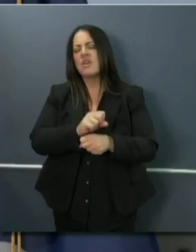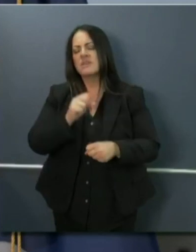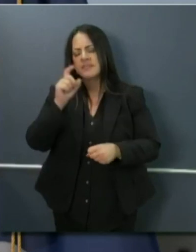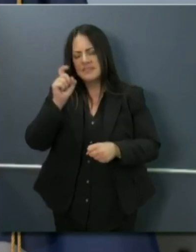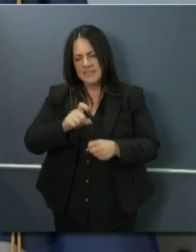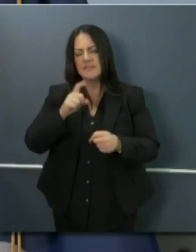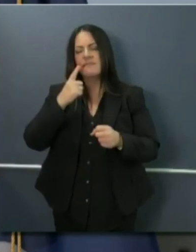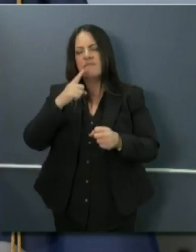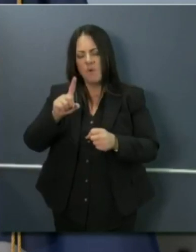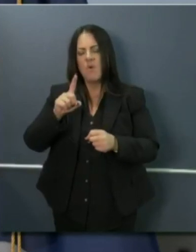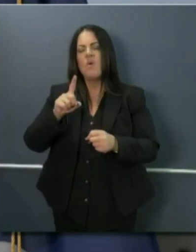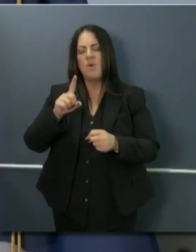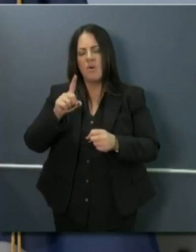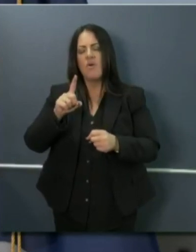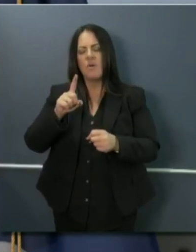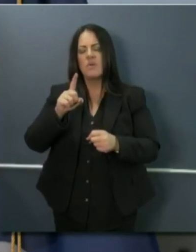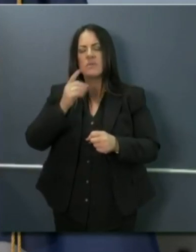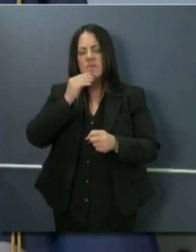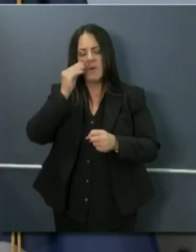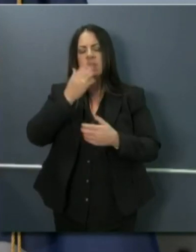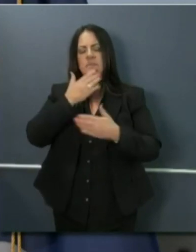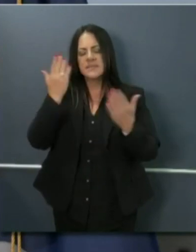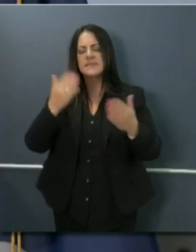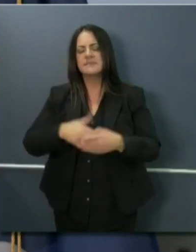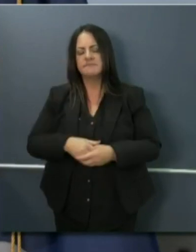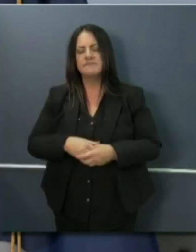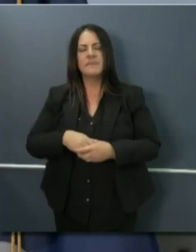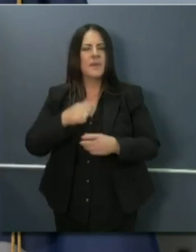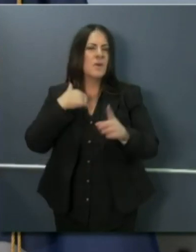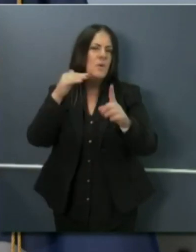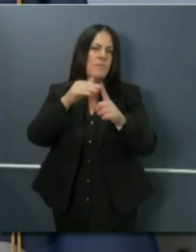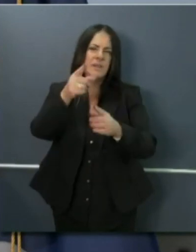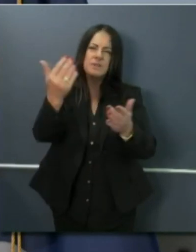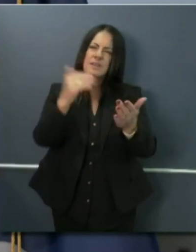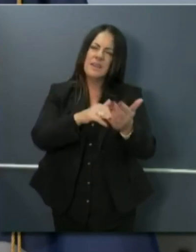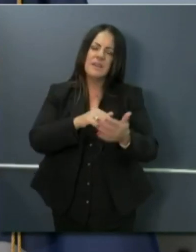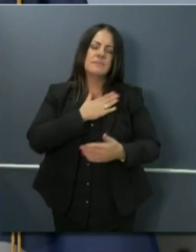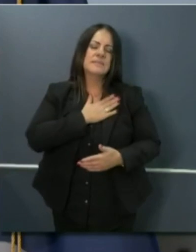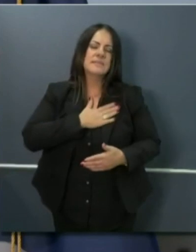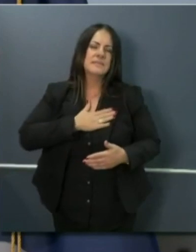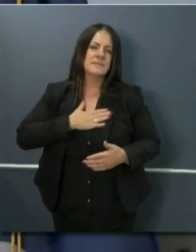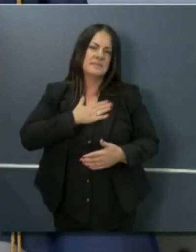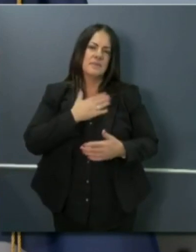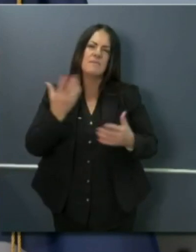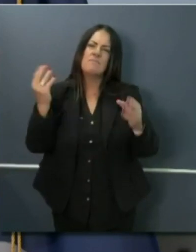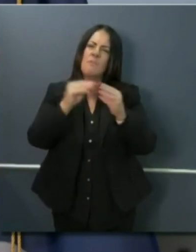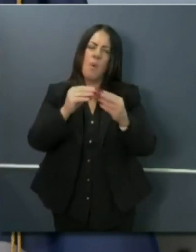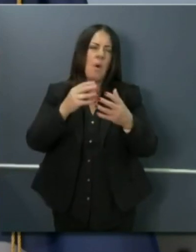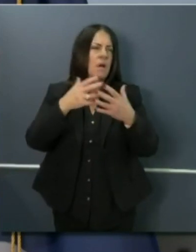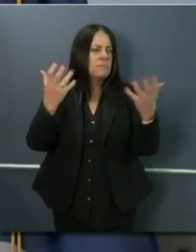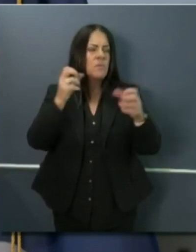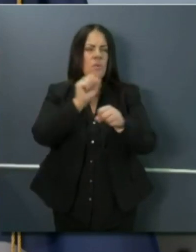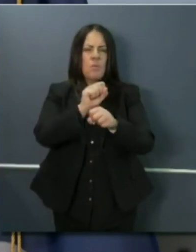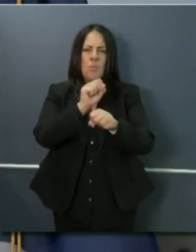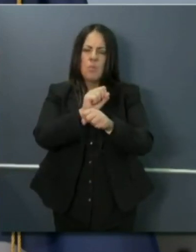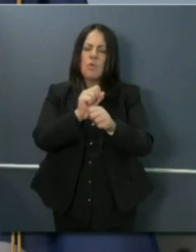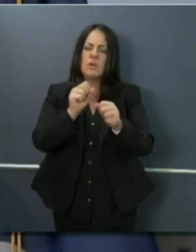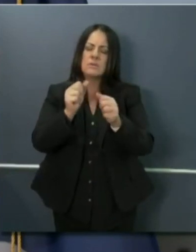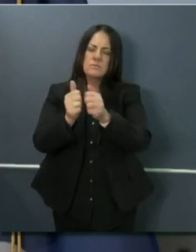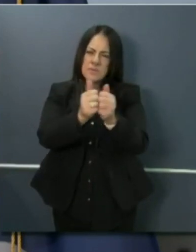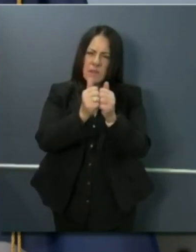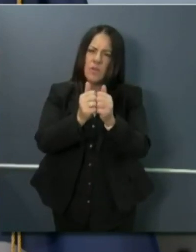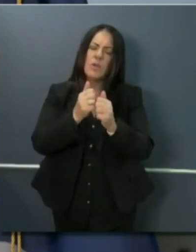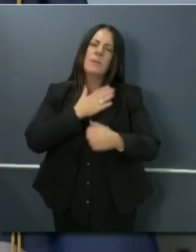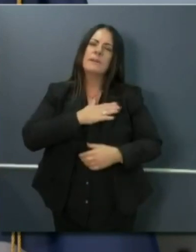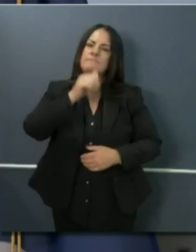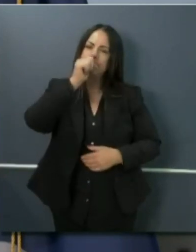as well. I'll just close by reminding everybody at home, we also have a lot more work to do to continue as patiently